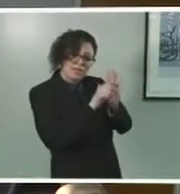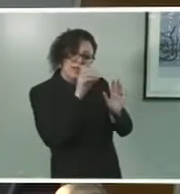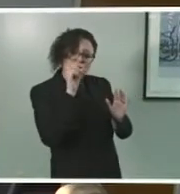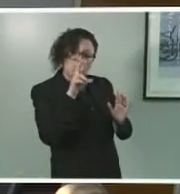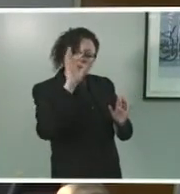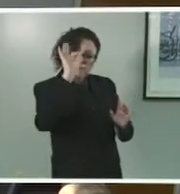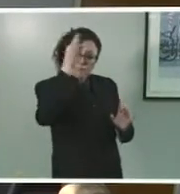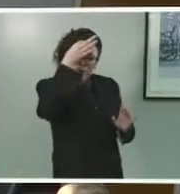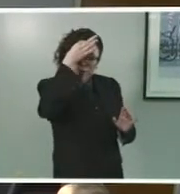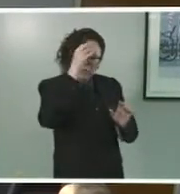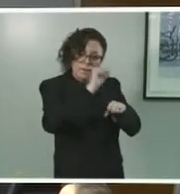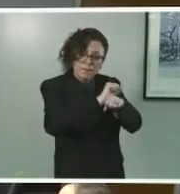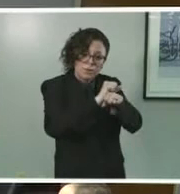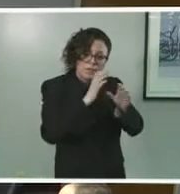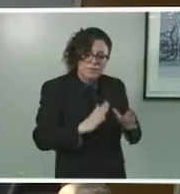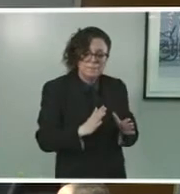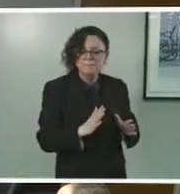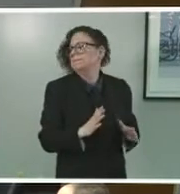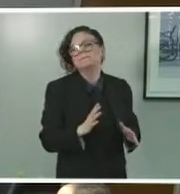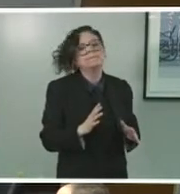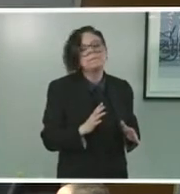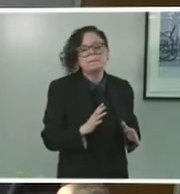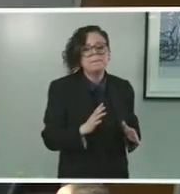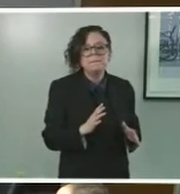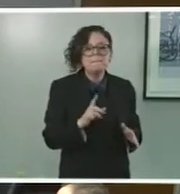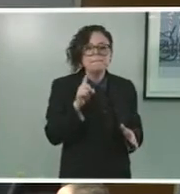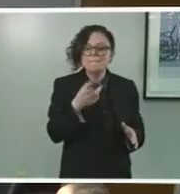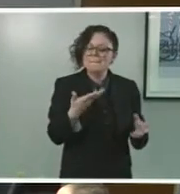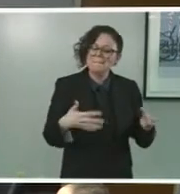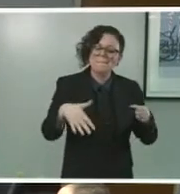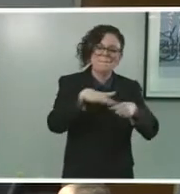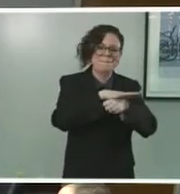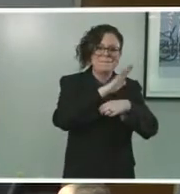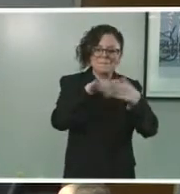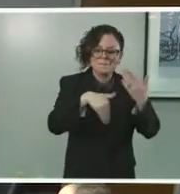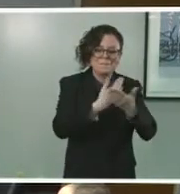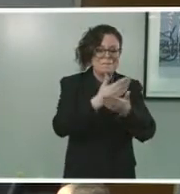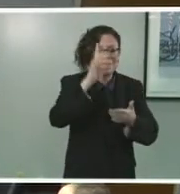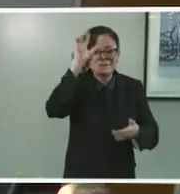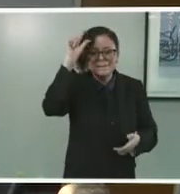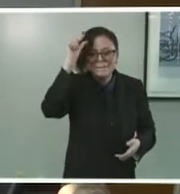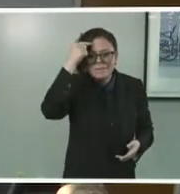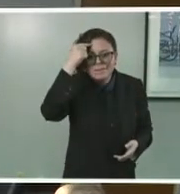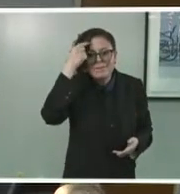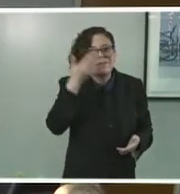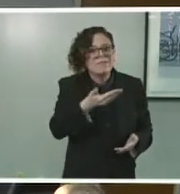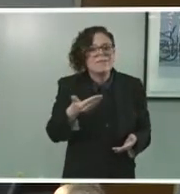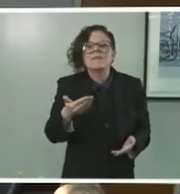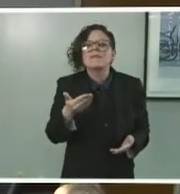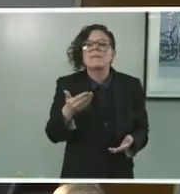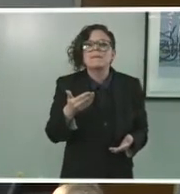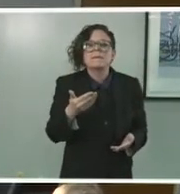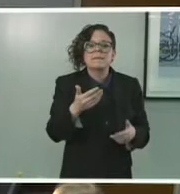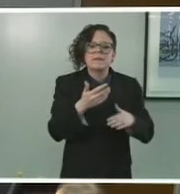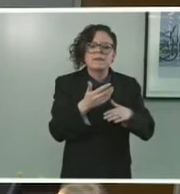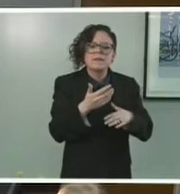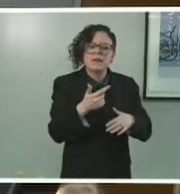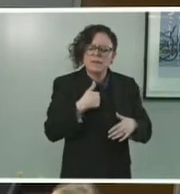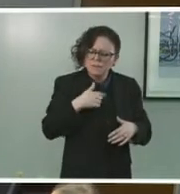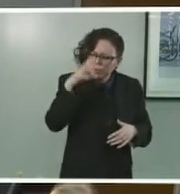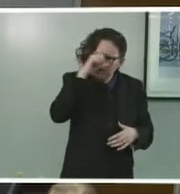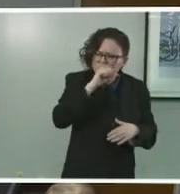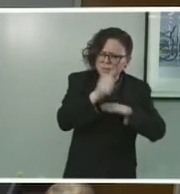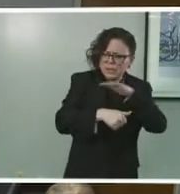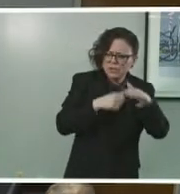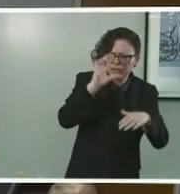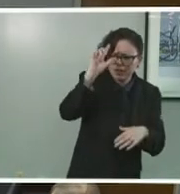services exemption. I mean, that pretty much covers all government entities. And I would assume under government, although it also